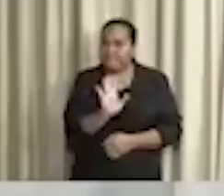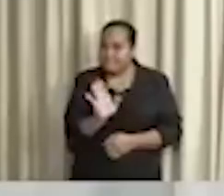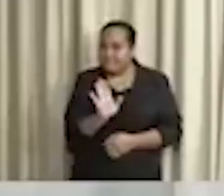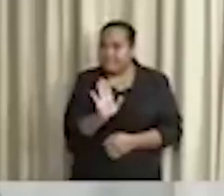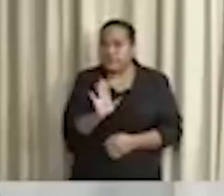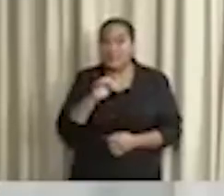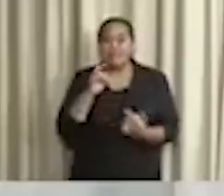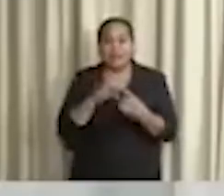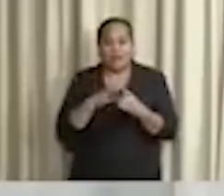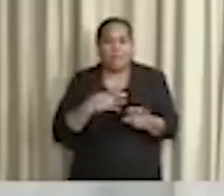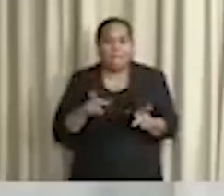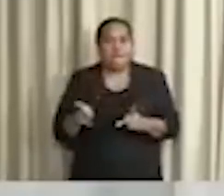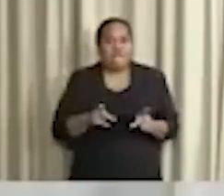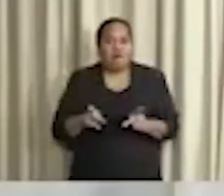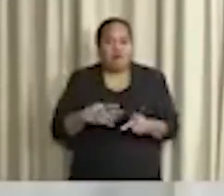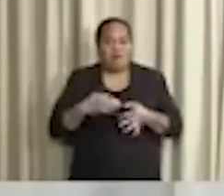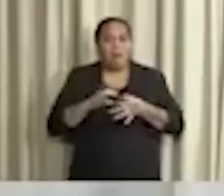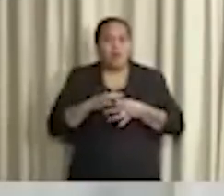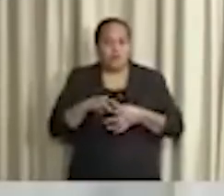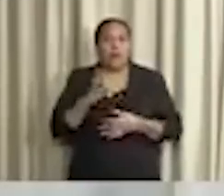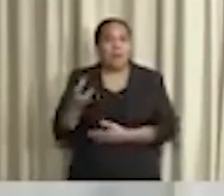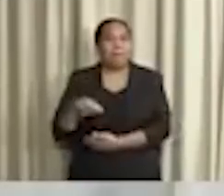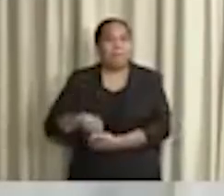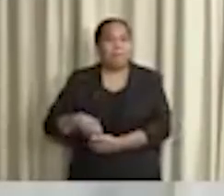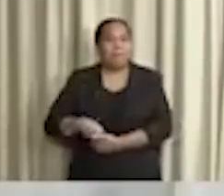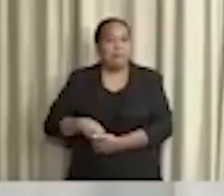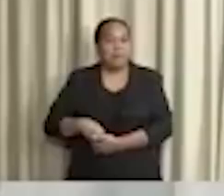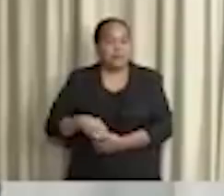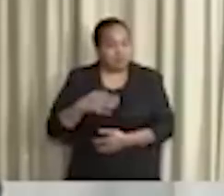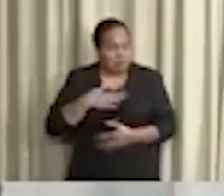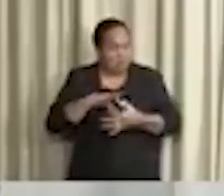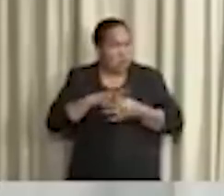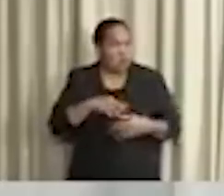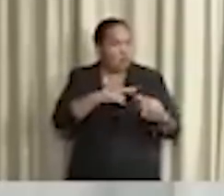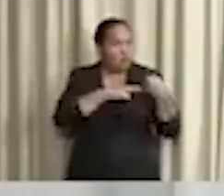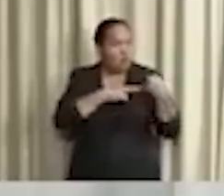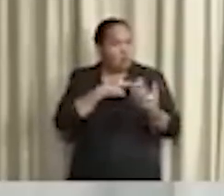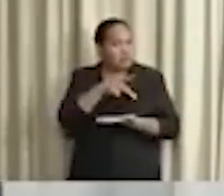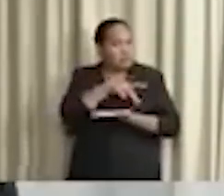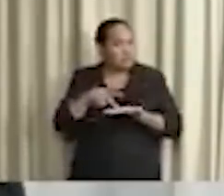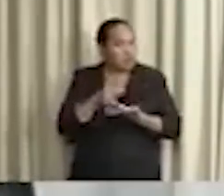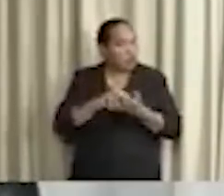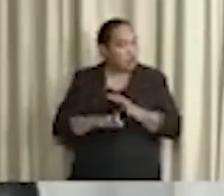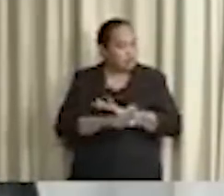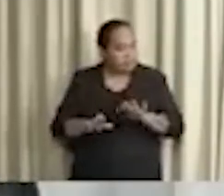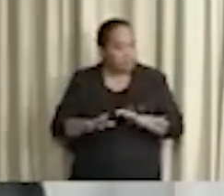connection with the performance or non-performance of his or her official duty.